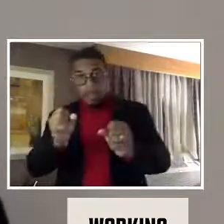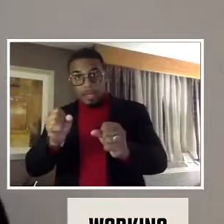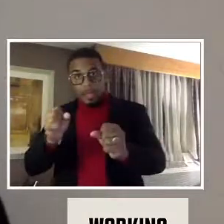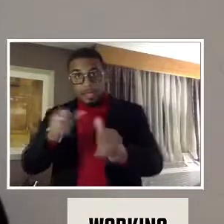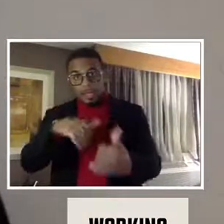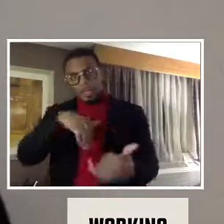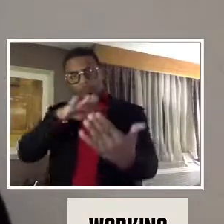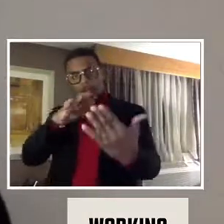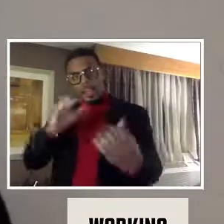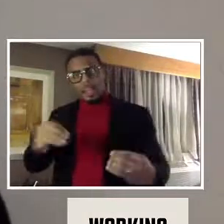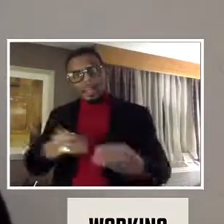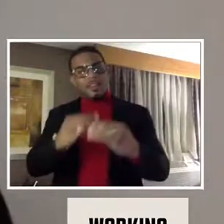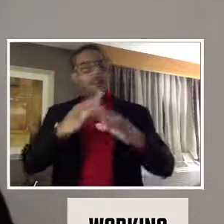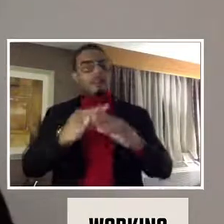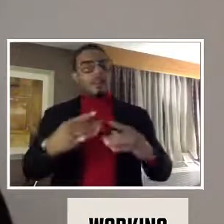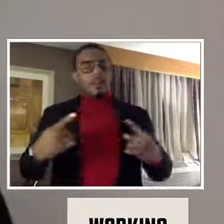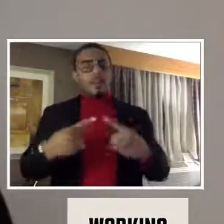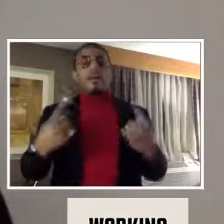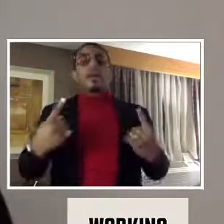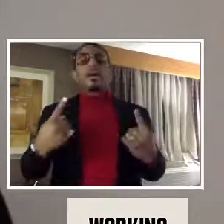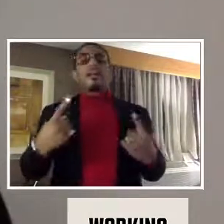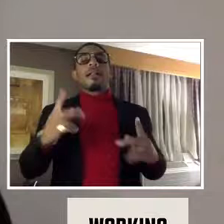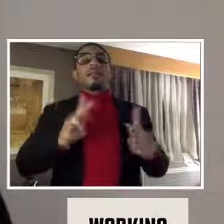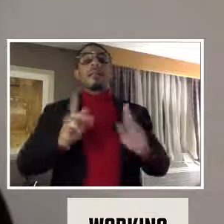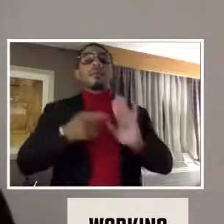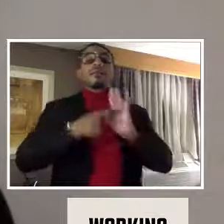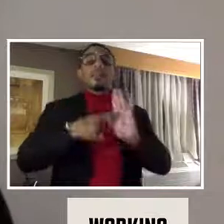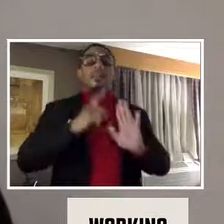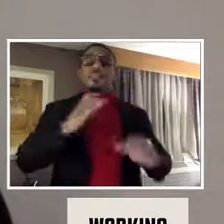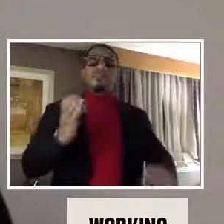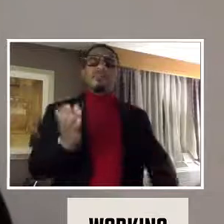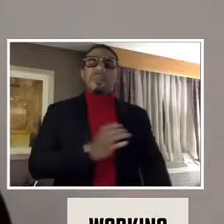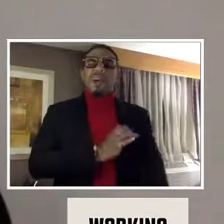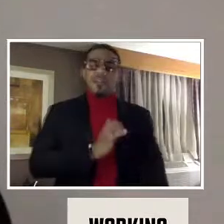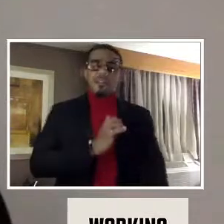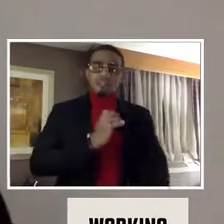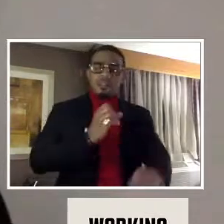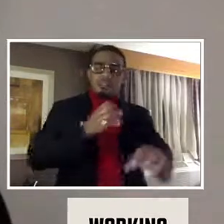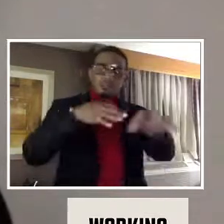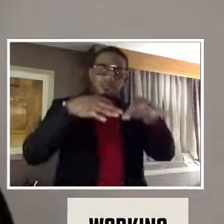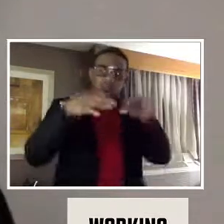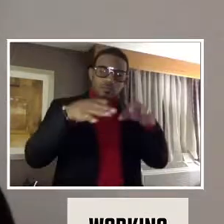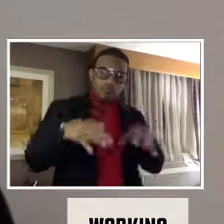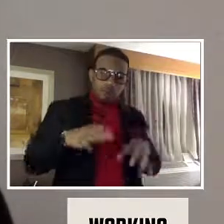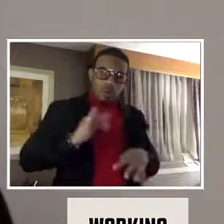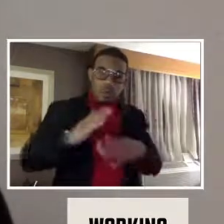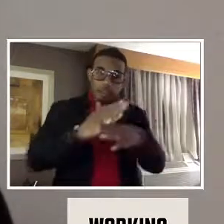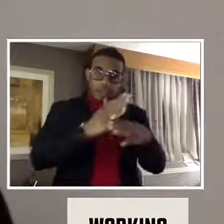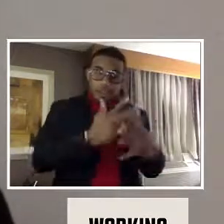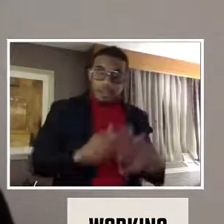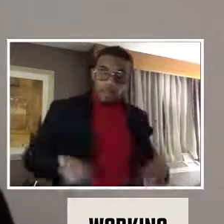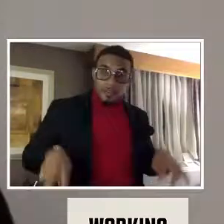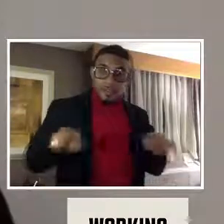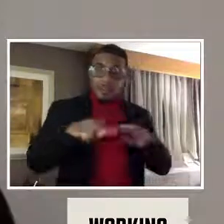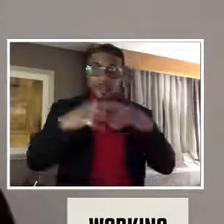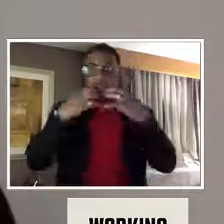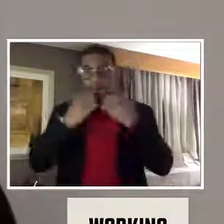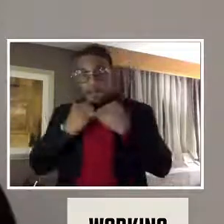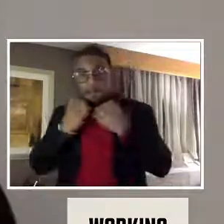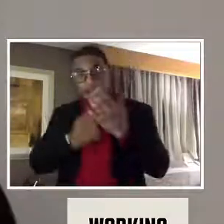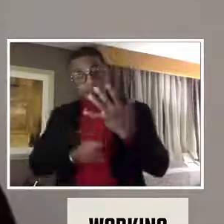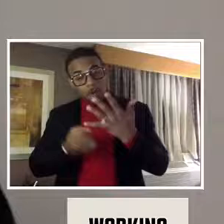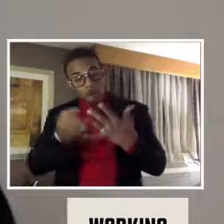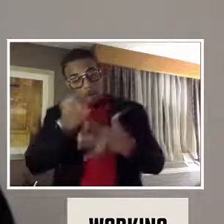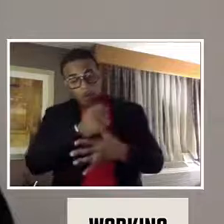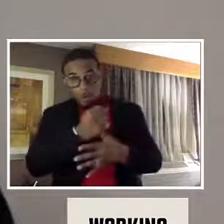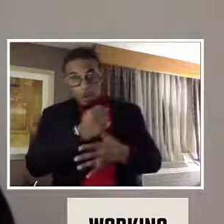the face of adversity. The People's Charter is a powerful articulation of our shared values and of